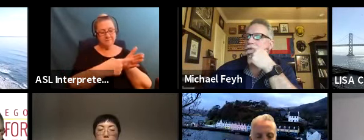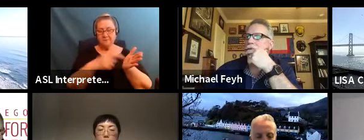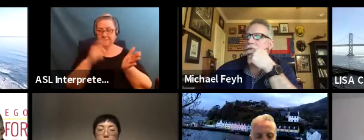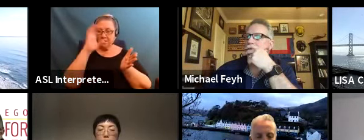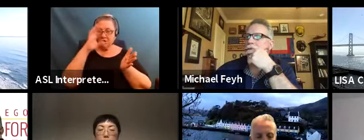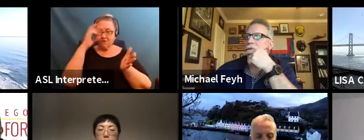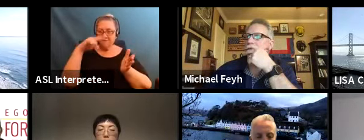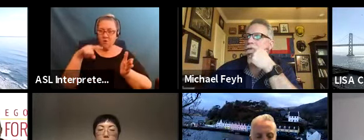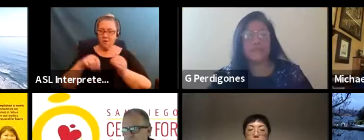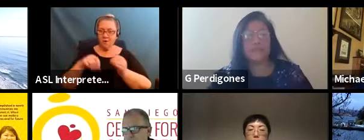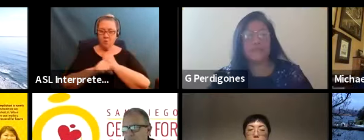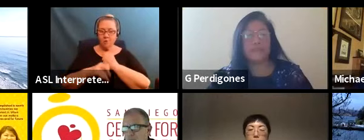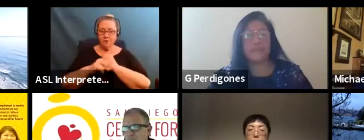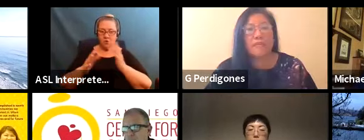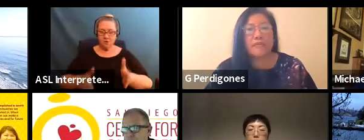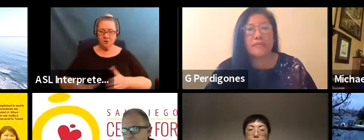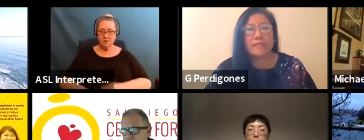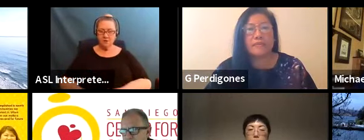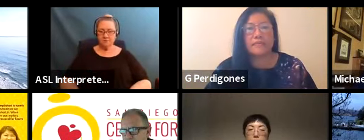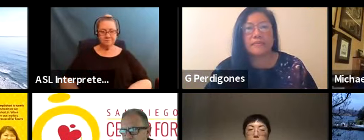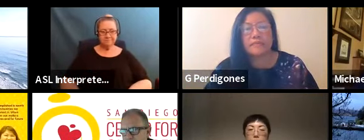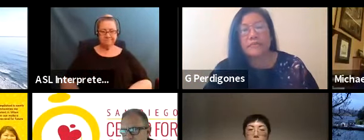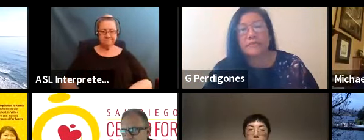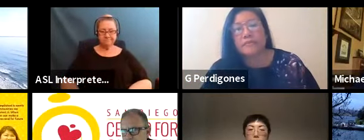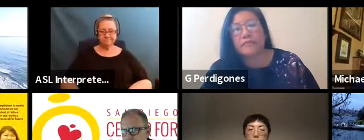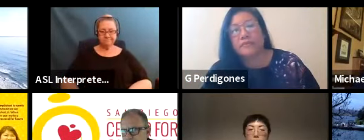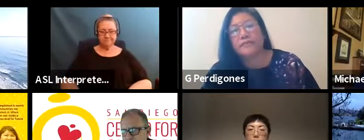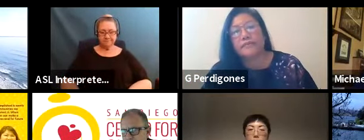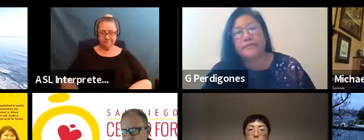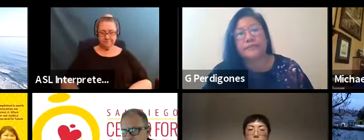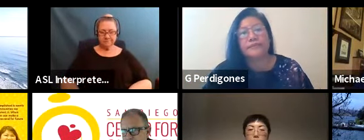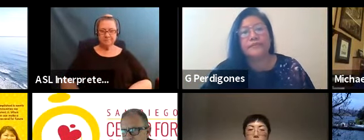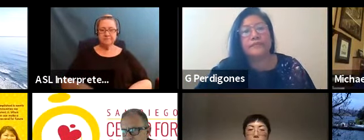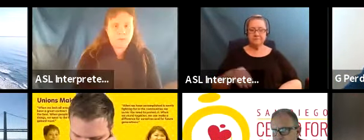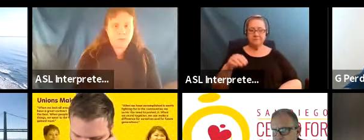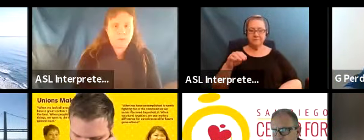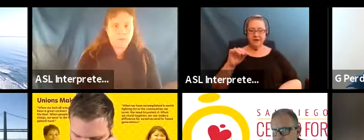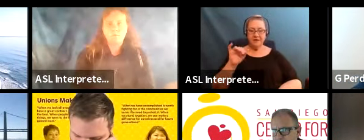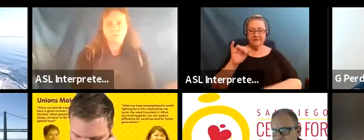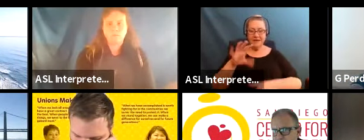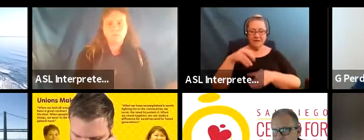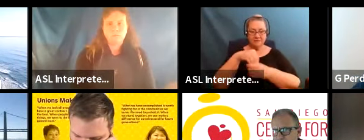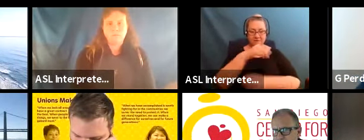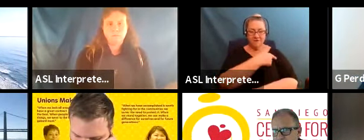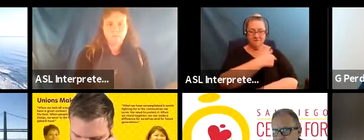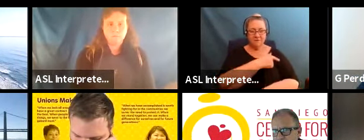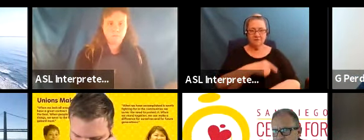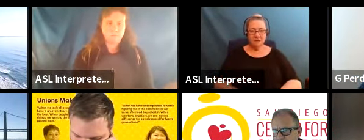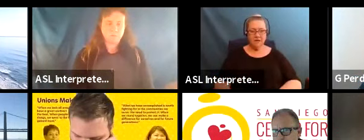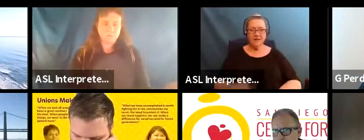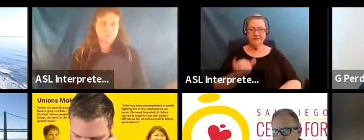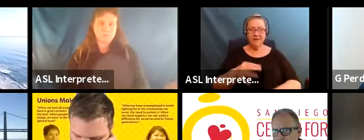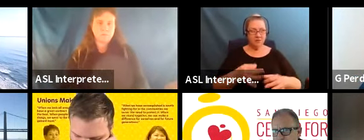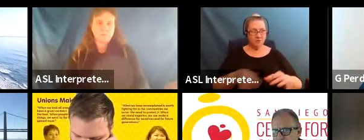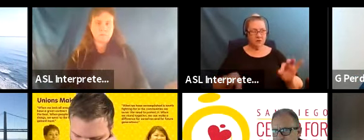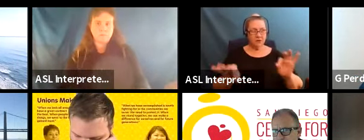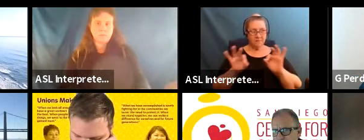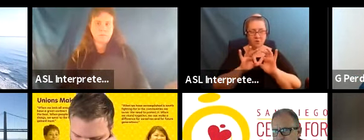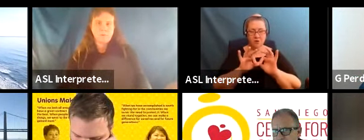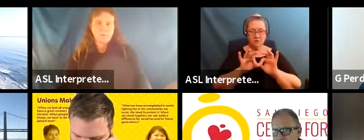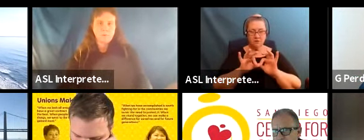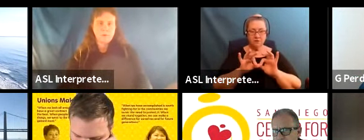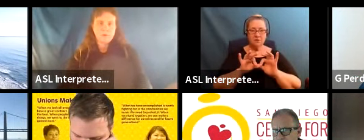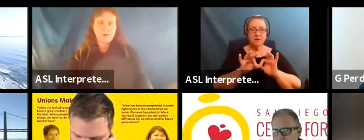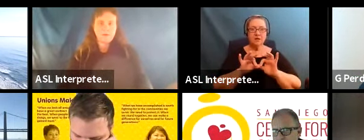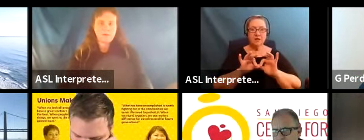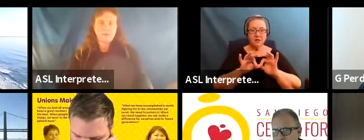for these outreach workers, promotoras, community health workers, and vaccinate them. So I think that's really critical. And if somebody could move that